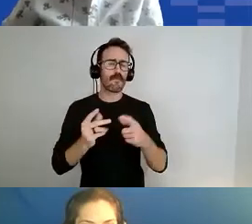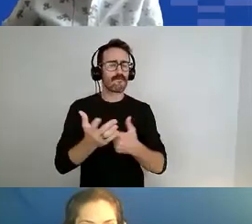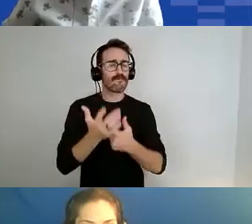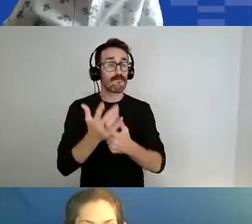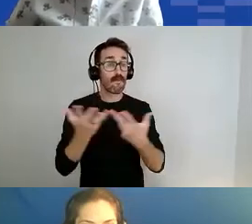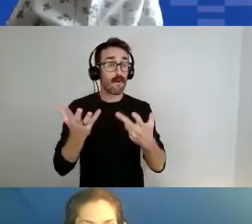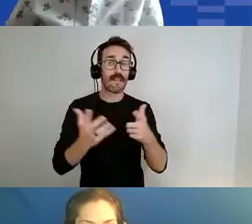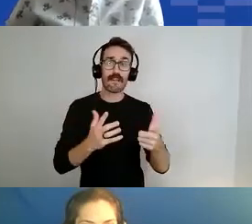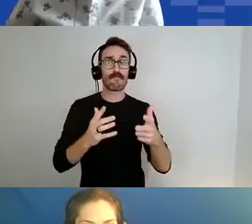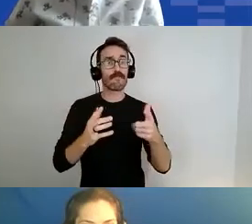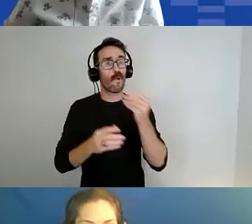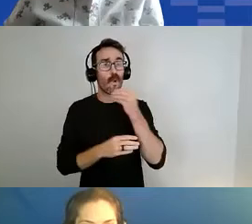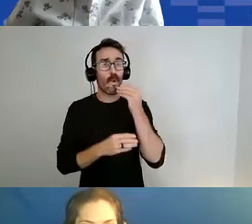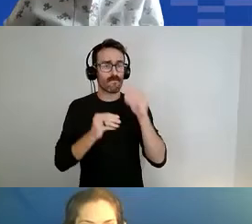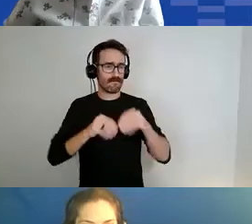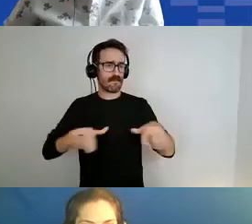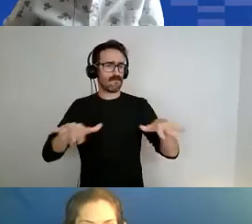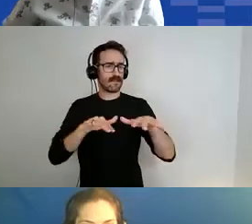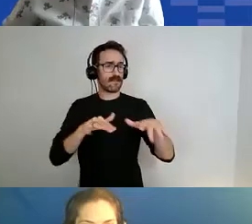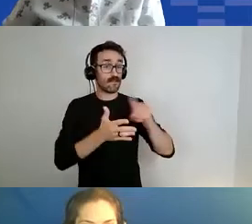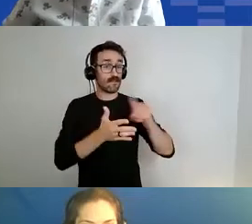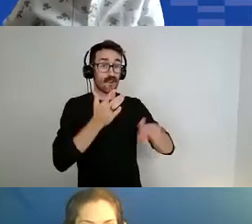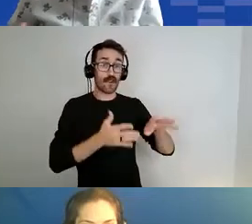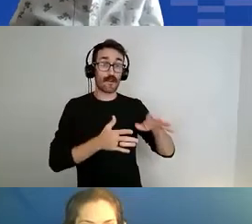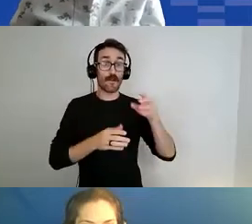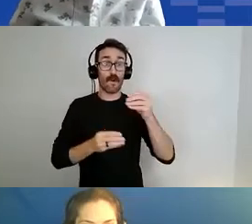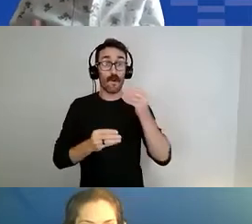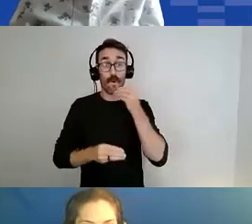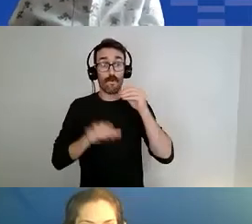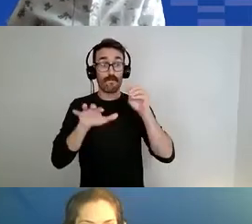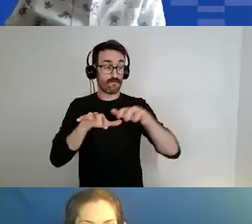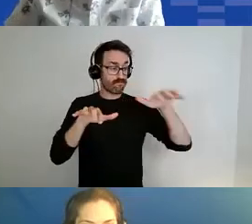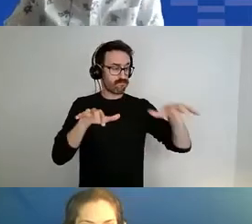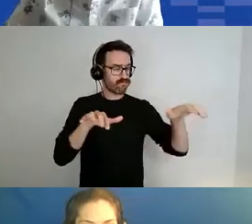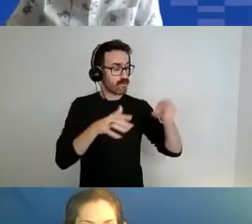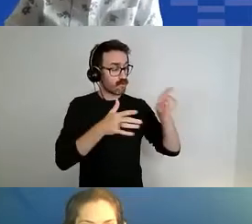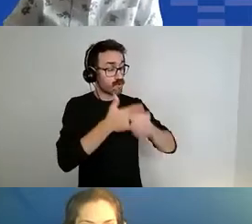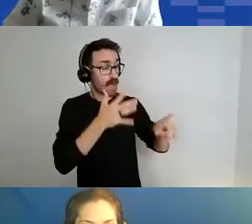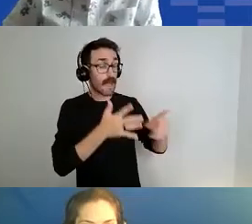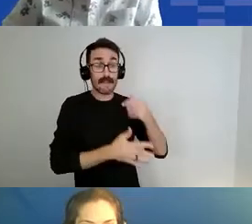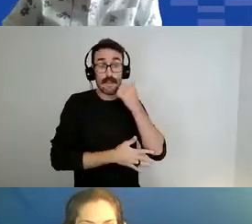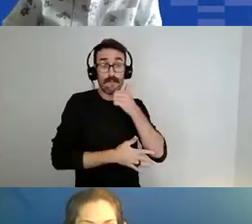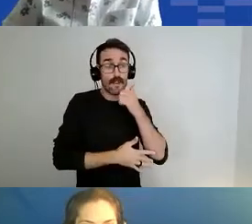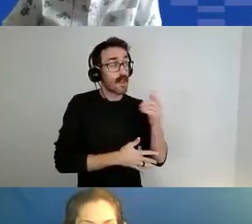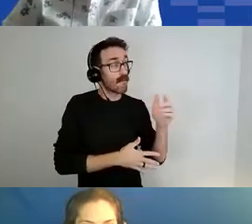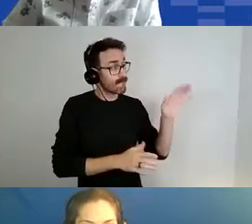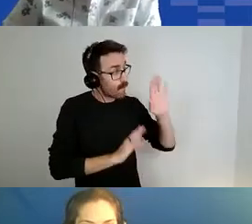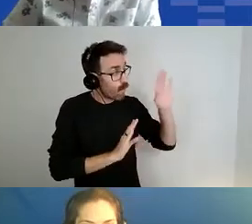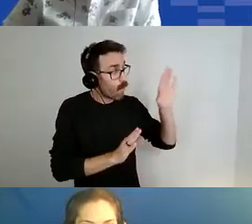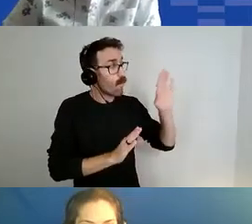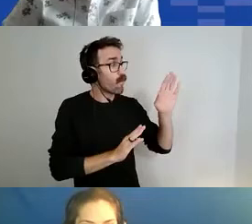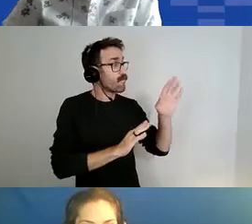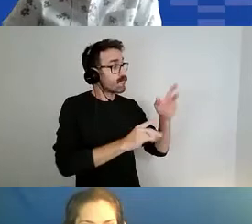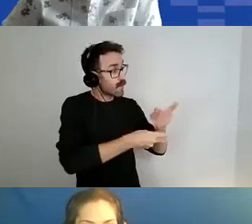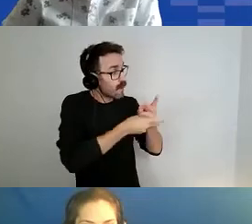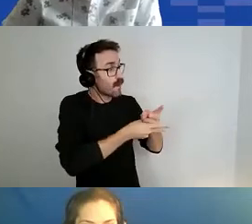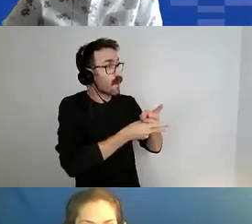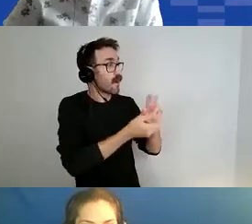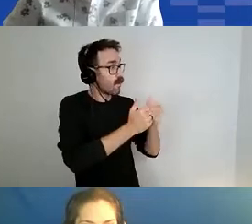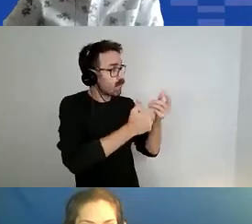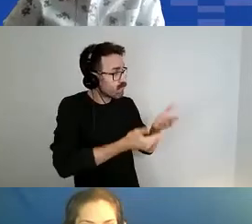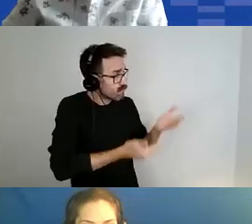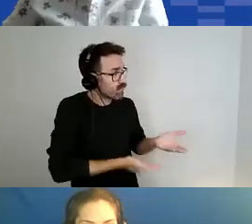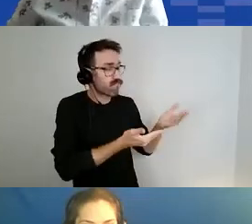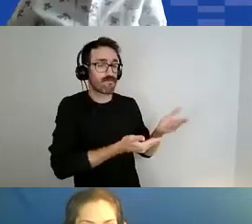on neighbors. And what that means is just a daily act of showing care and